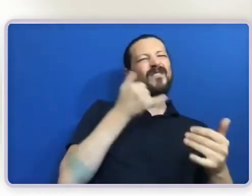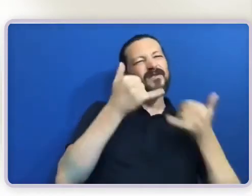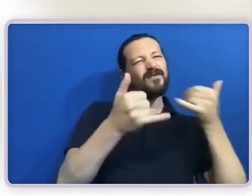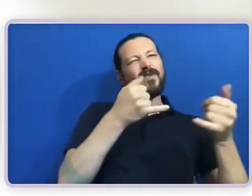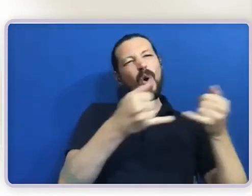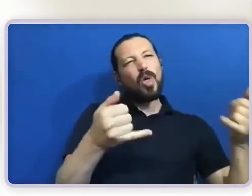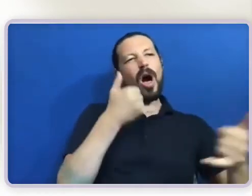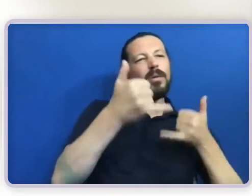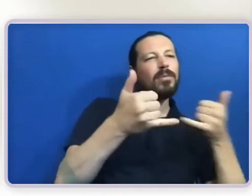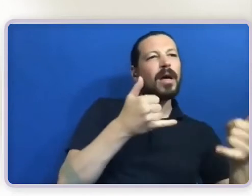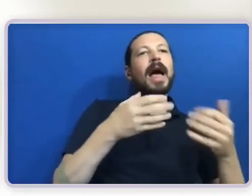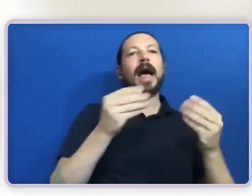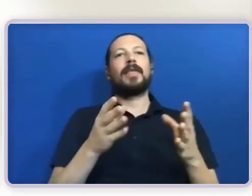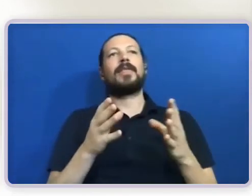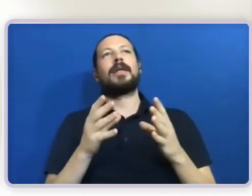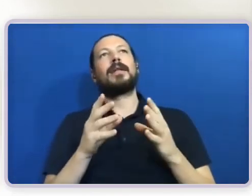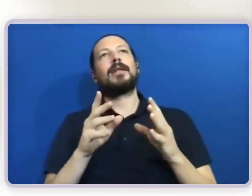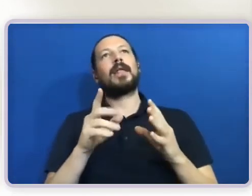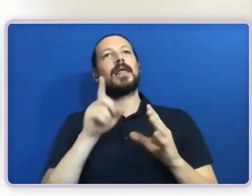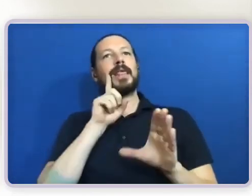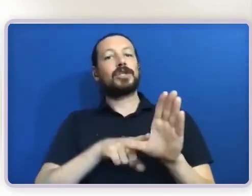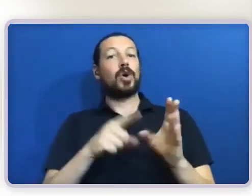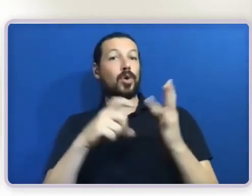advice in October last year.